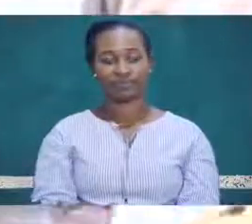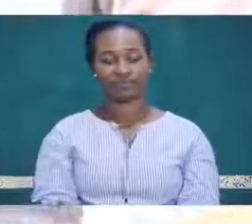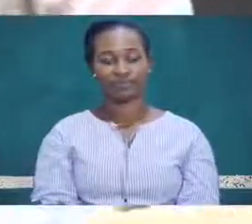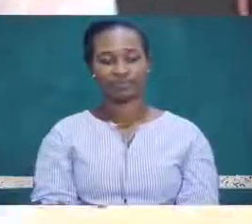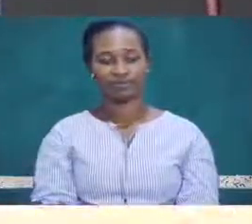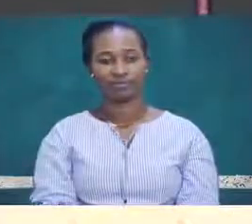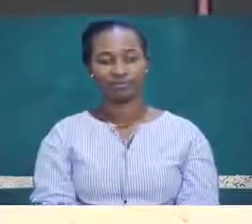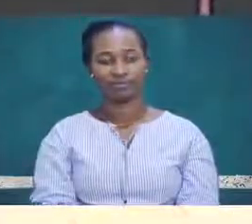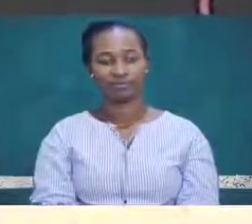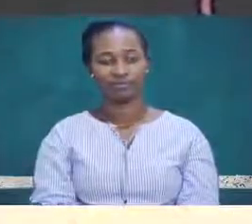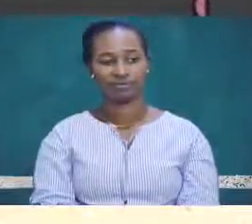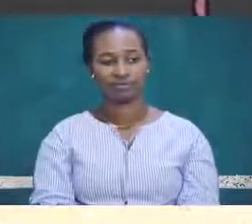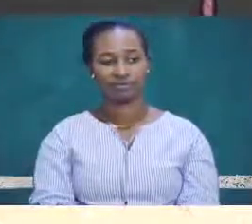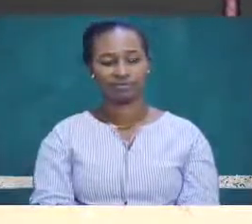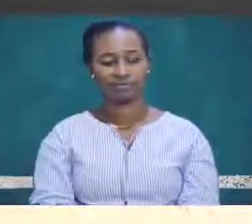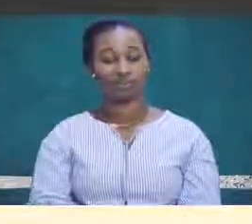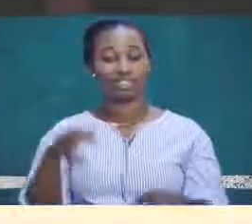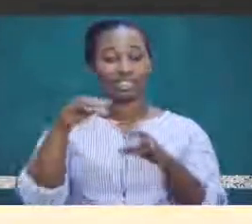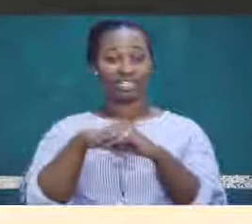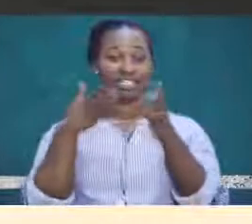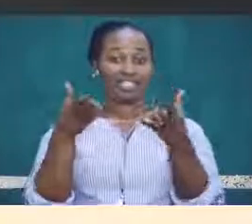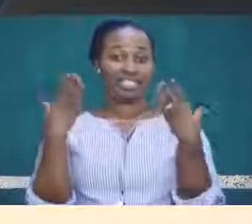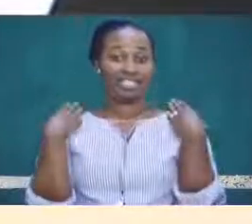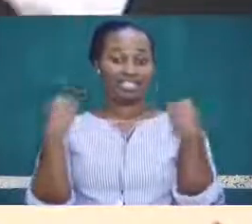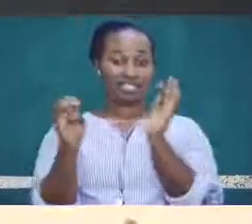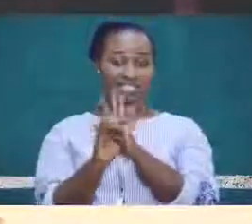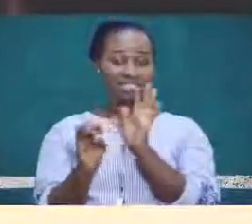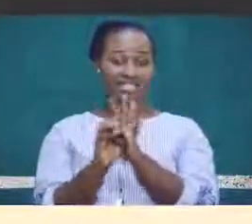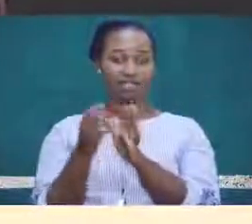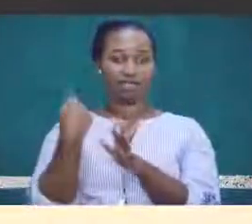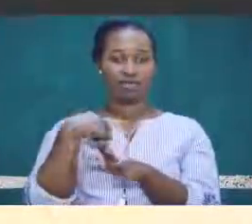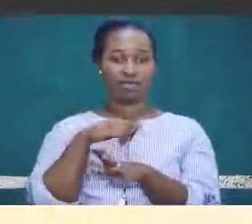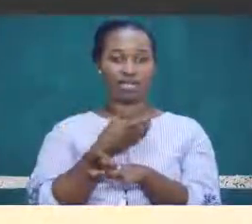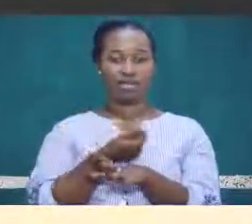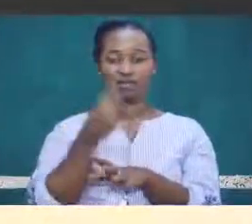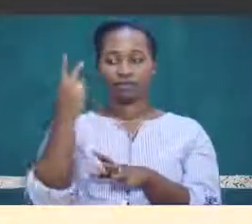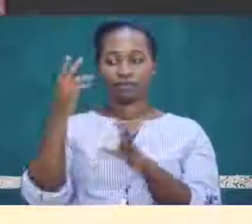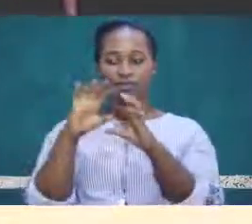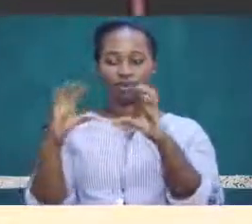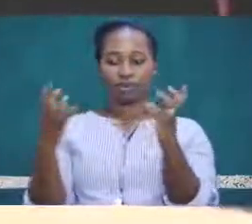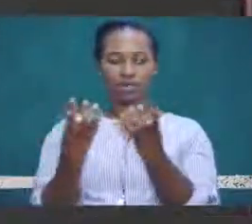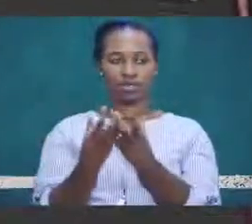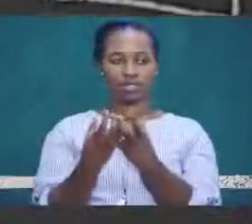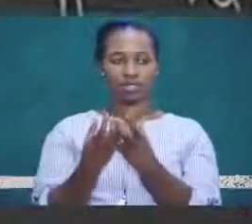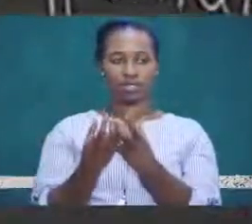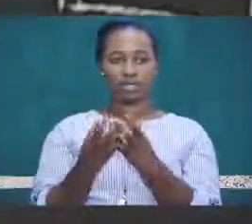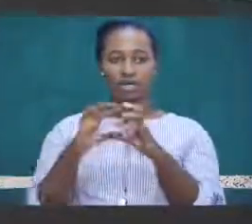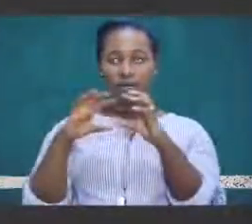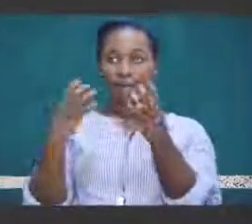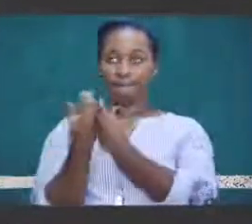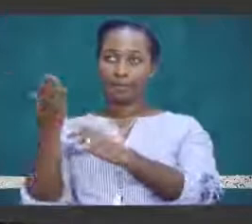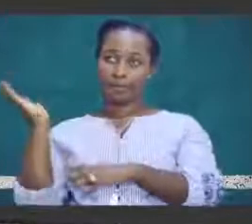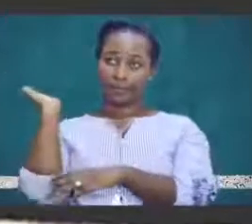And in this demonstration, we have two balls, volleyball and a